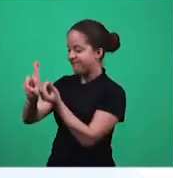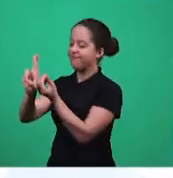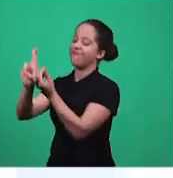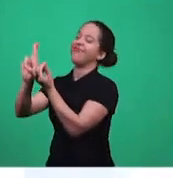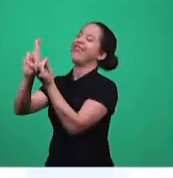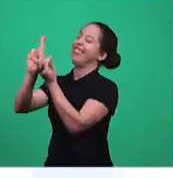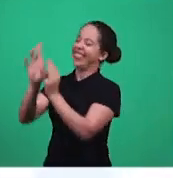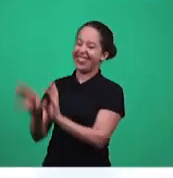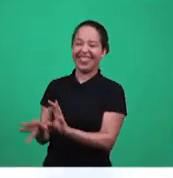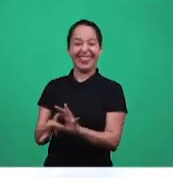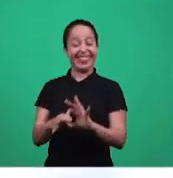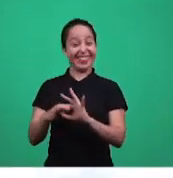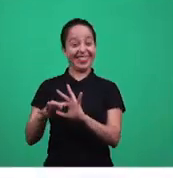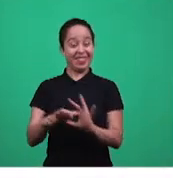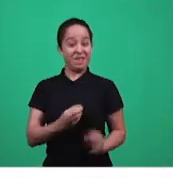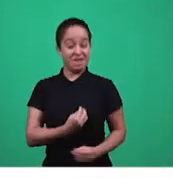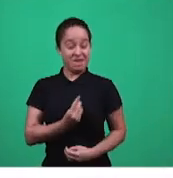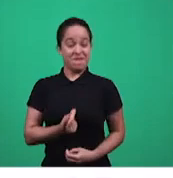Jesus.